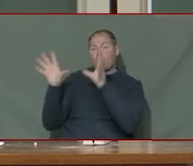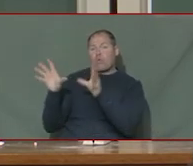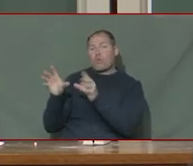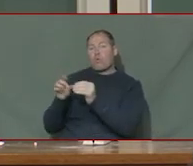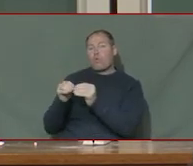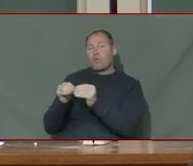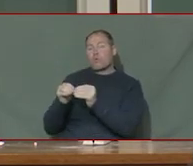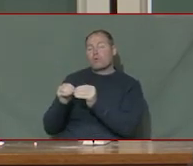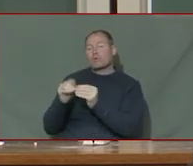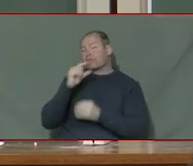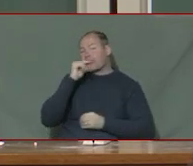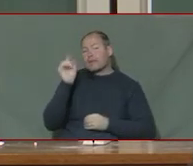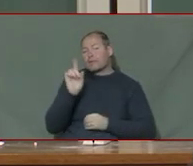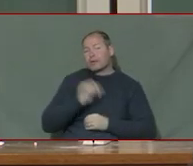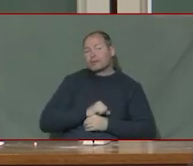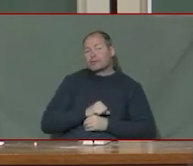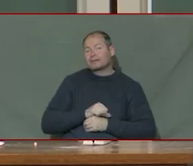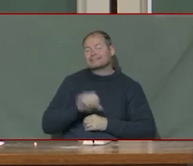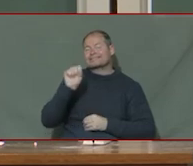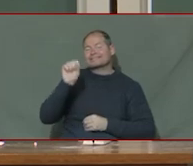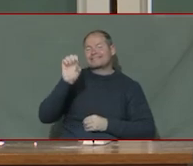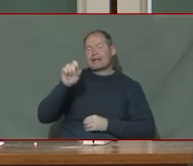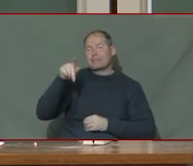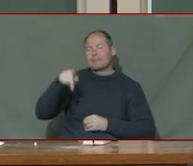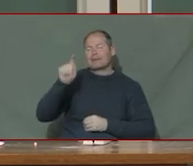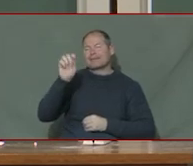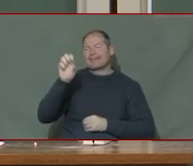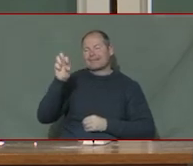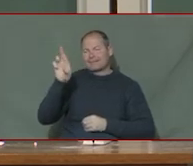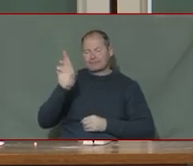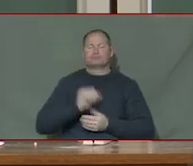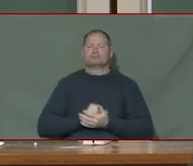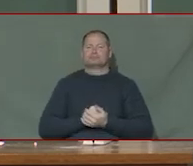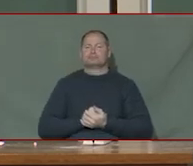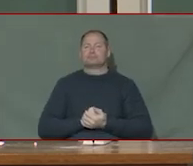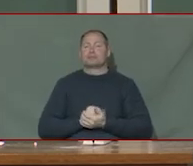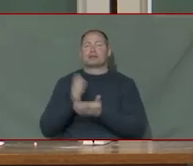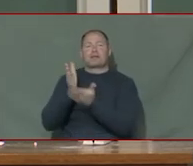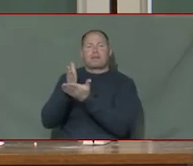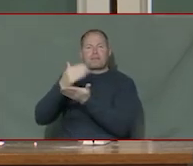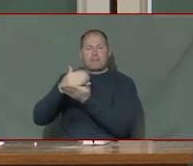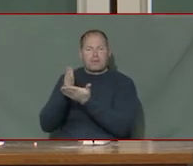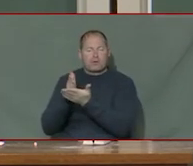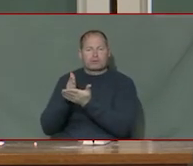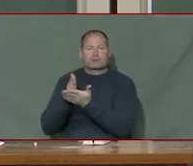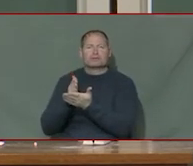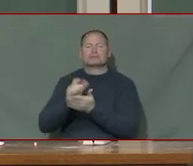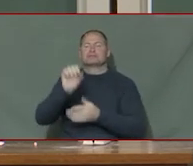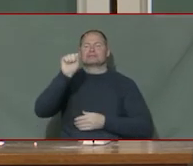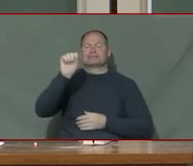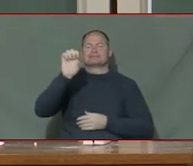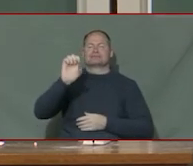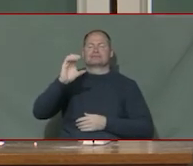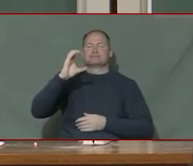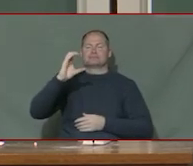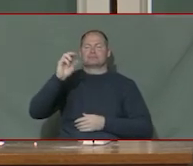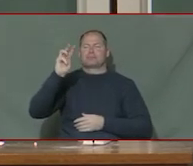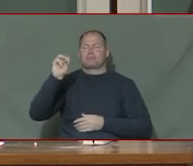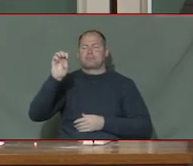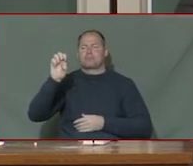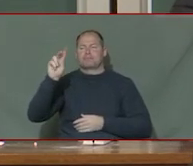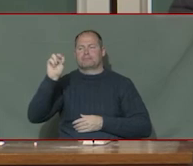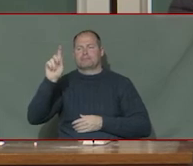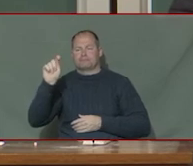a sector, and part of that is called a segment. Does it make sense? So that is